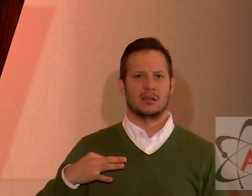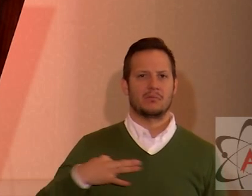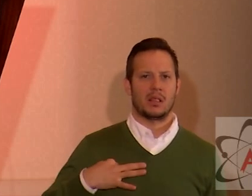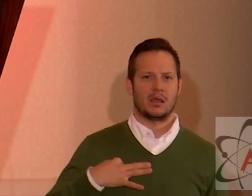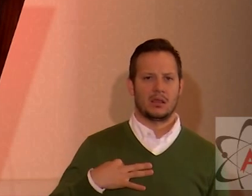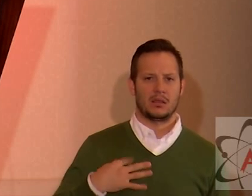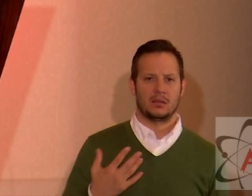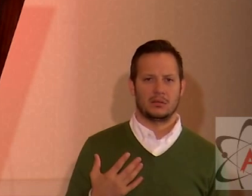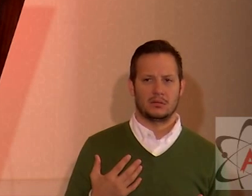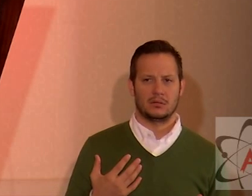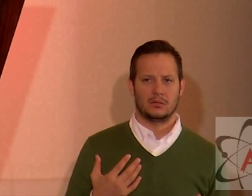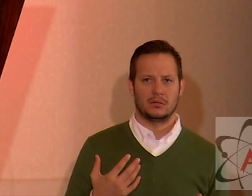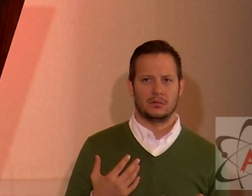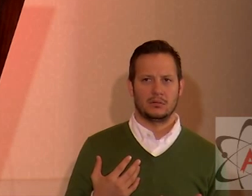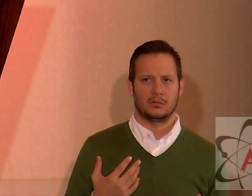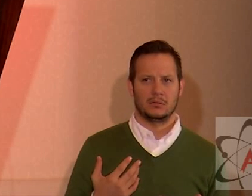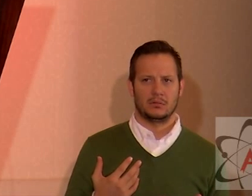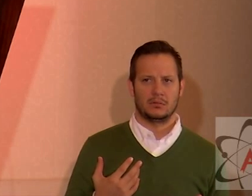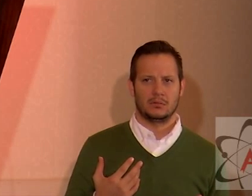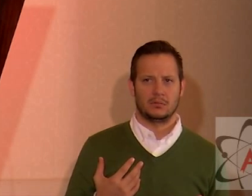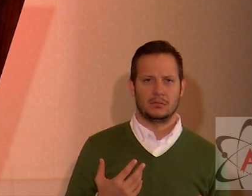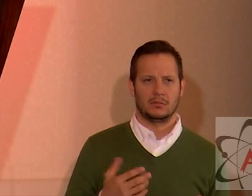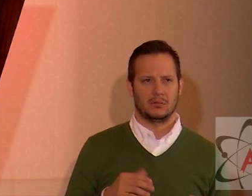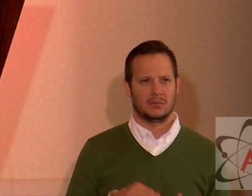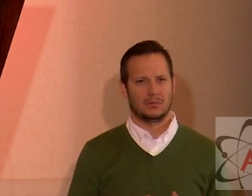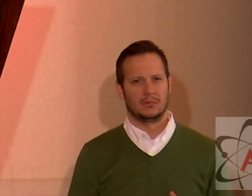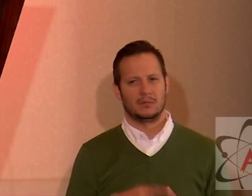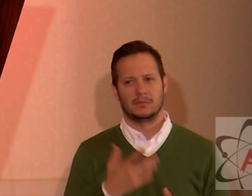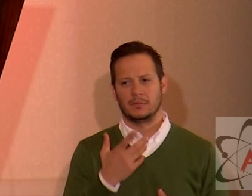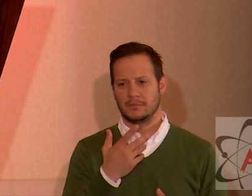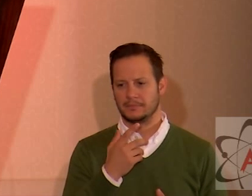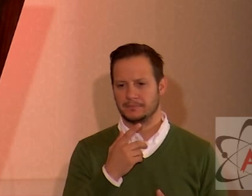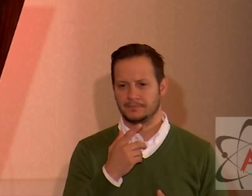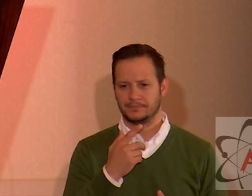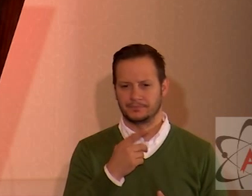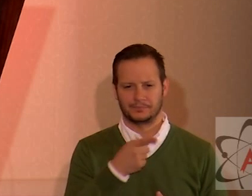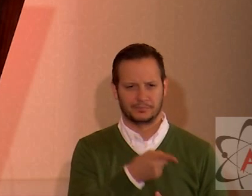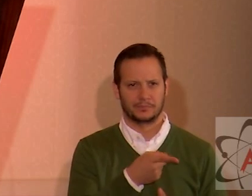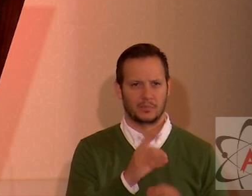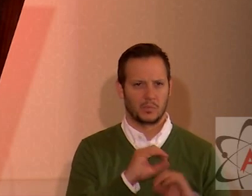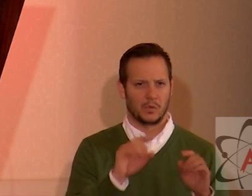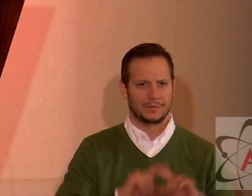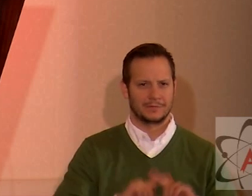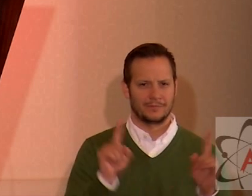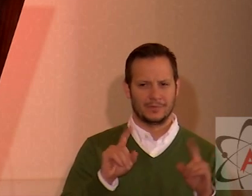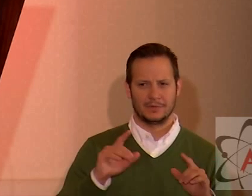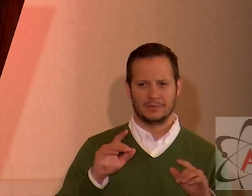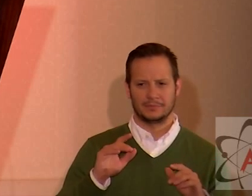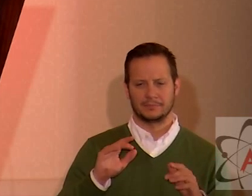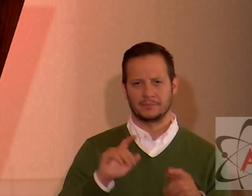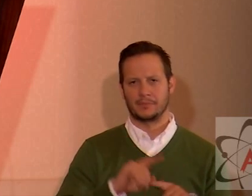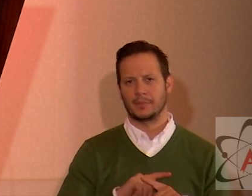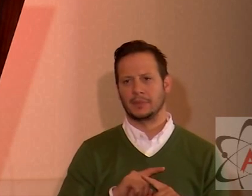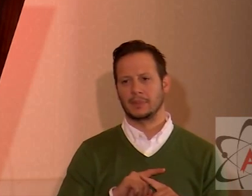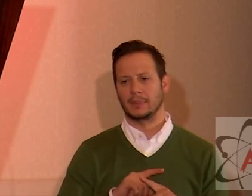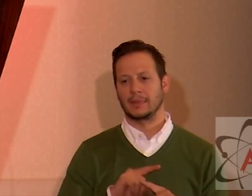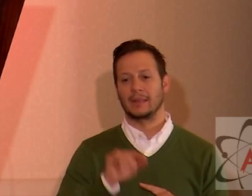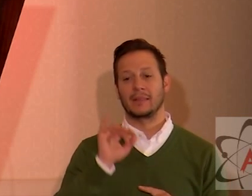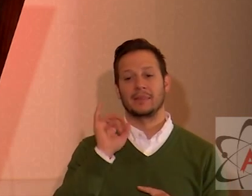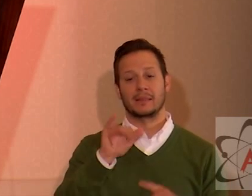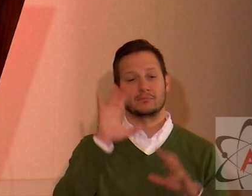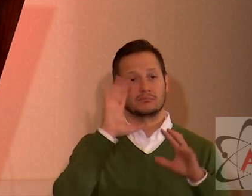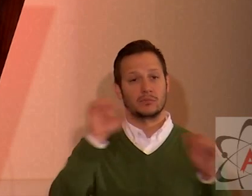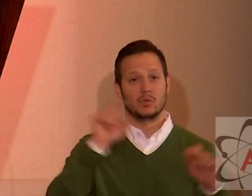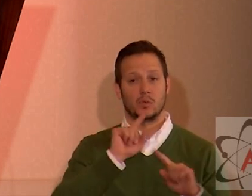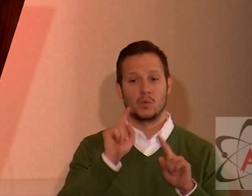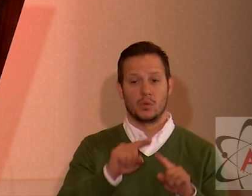bed sheets differently than those Baptists did. This reversed executive orders that went back as